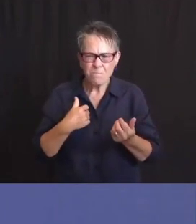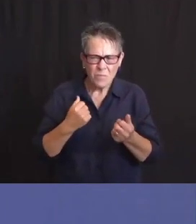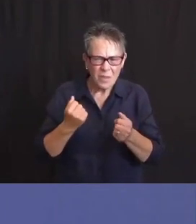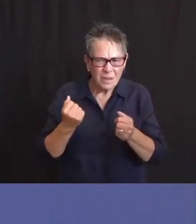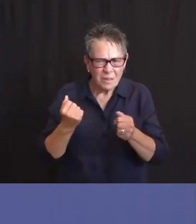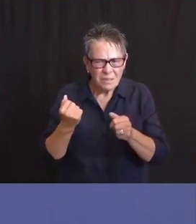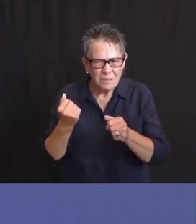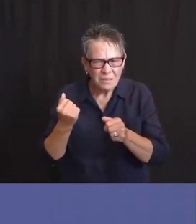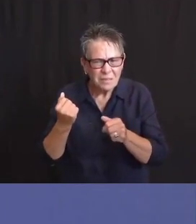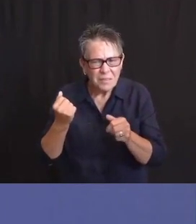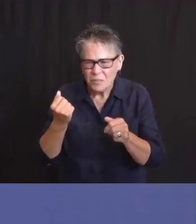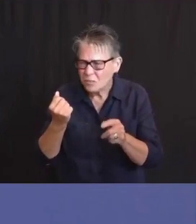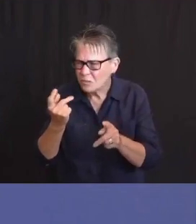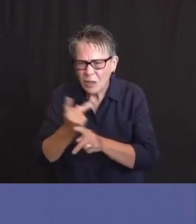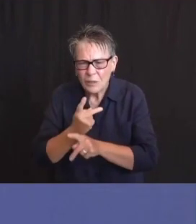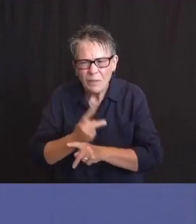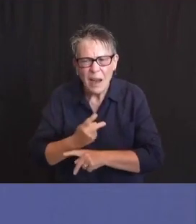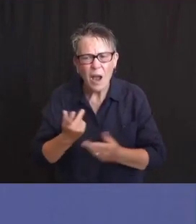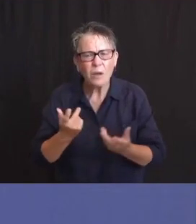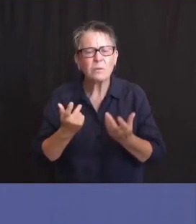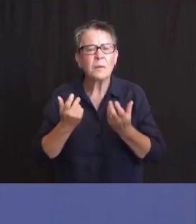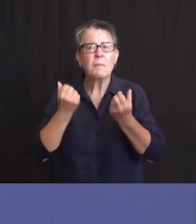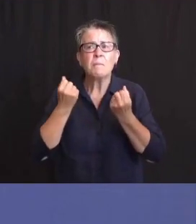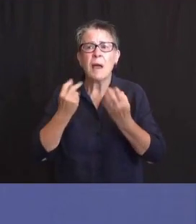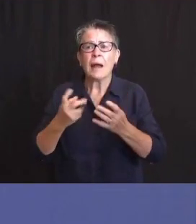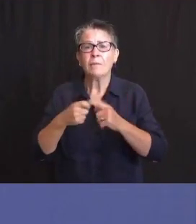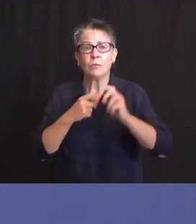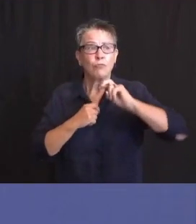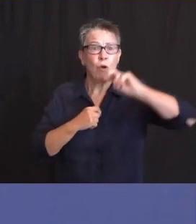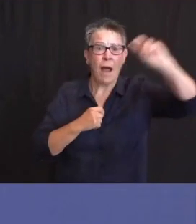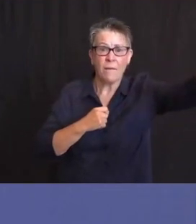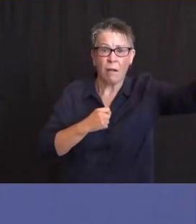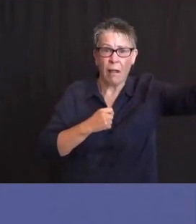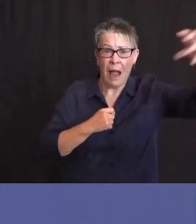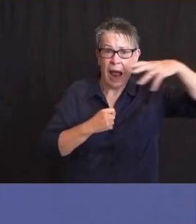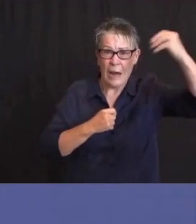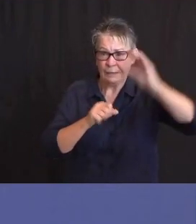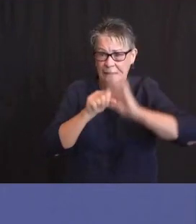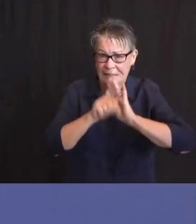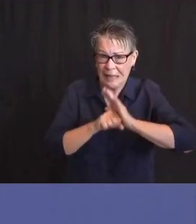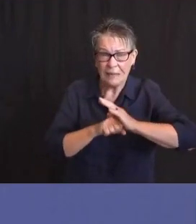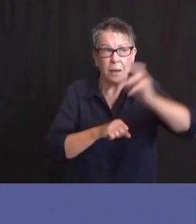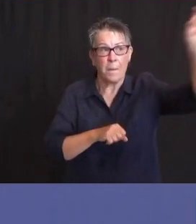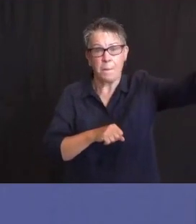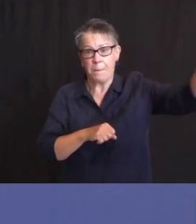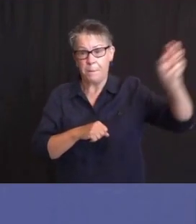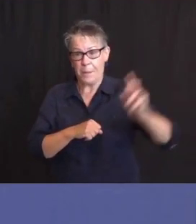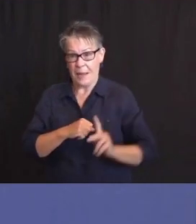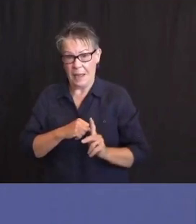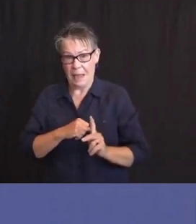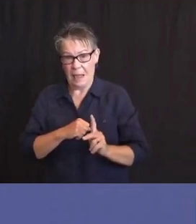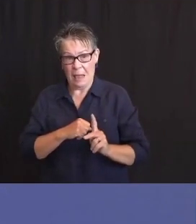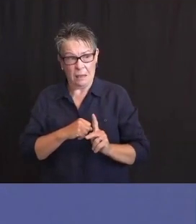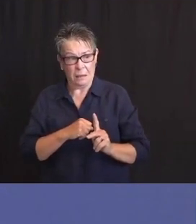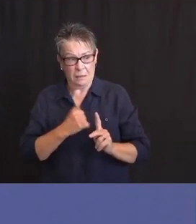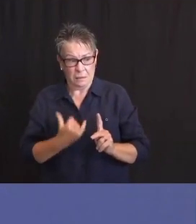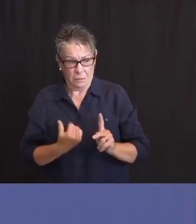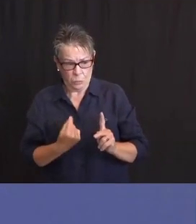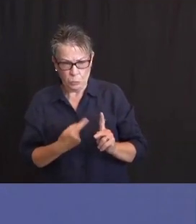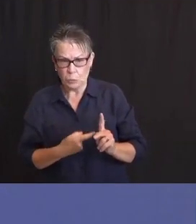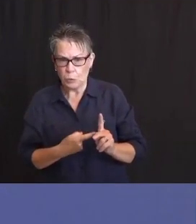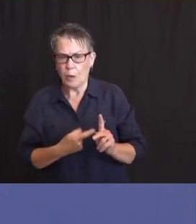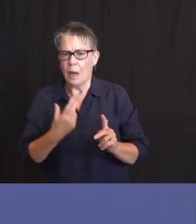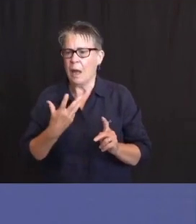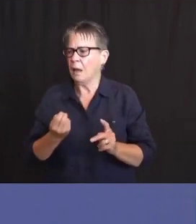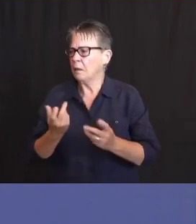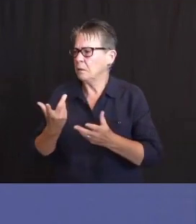individuals. It is overwhelmingly, though, indoor activity, high congregation, lack of ventilation. What I would say as a